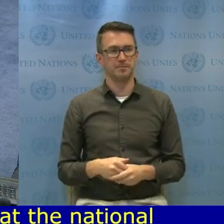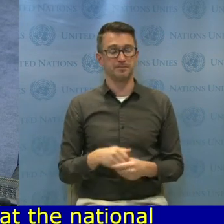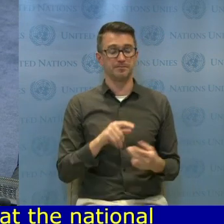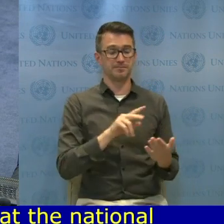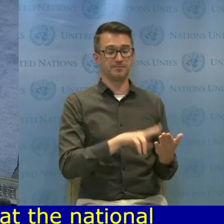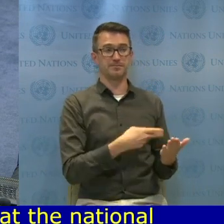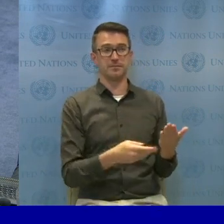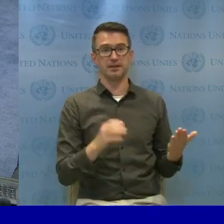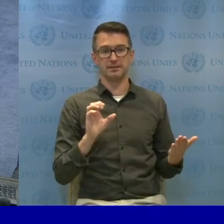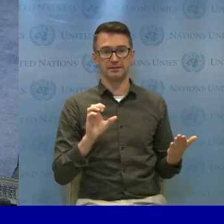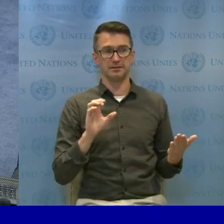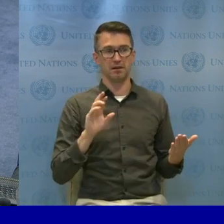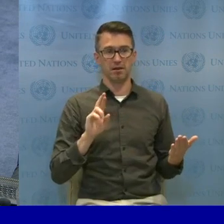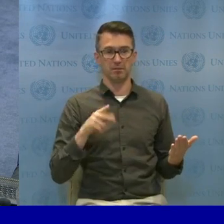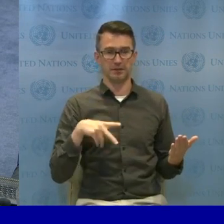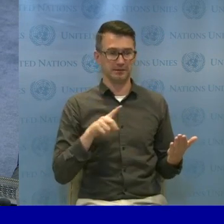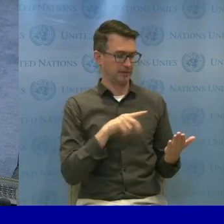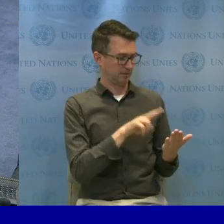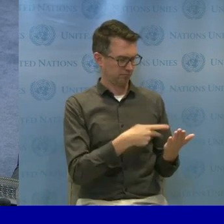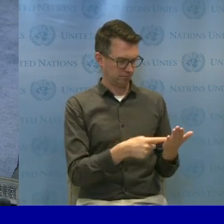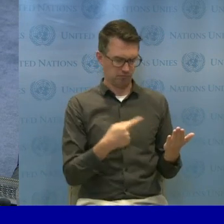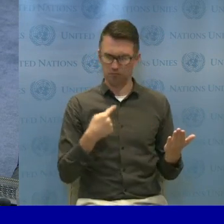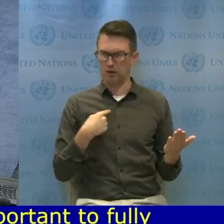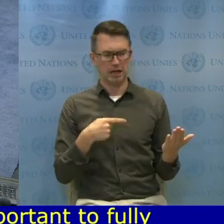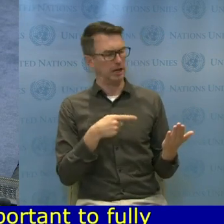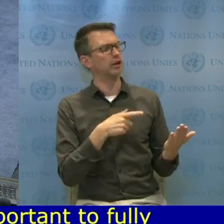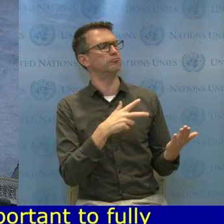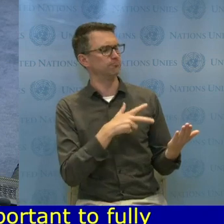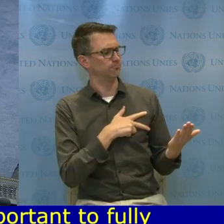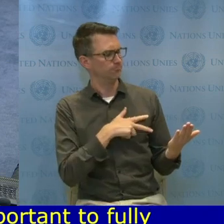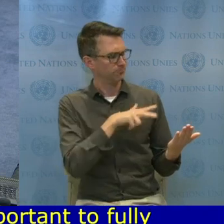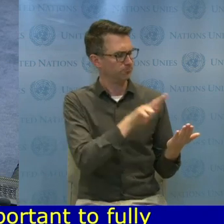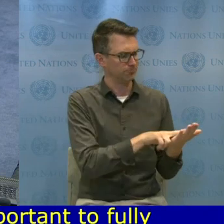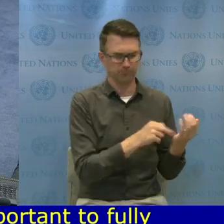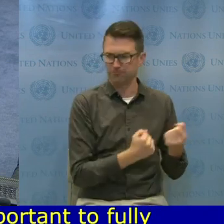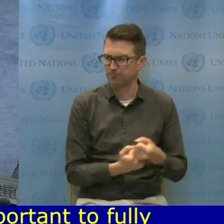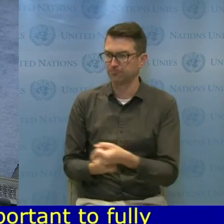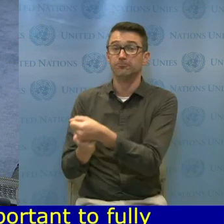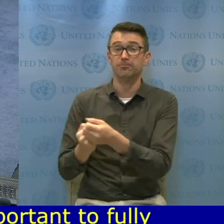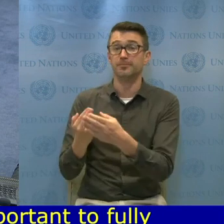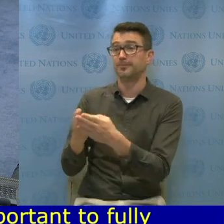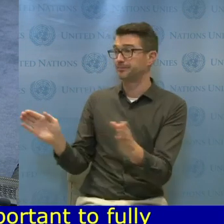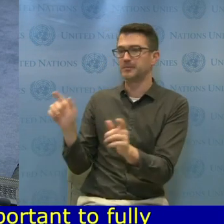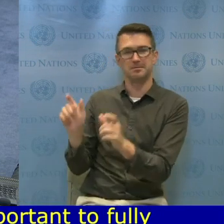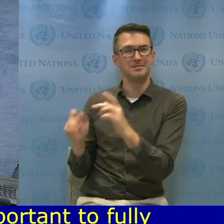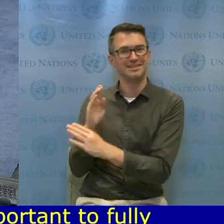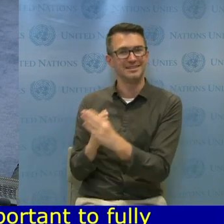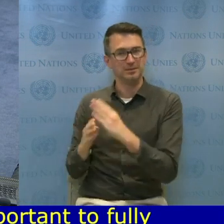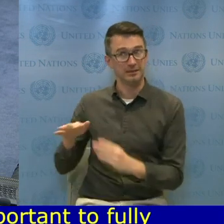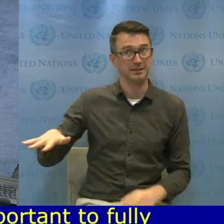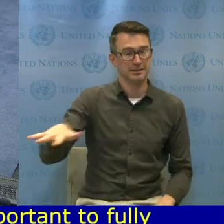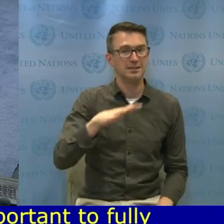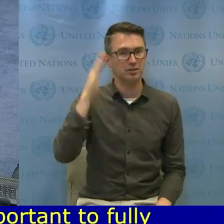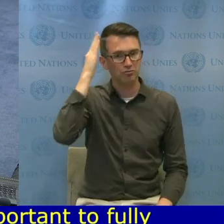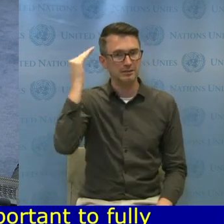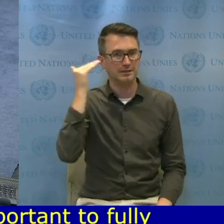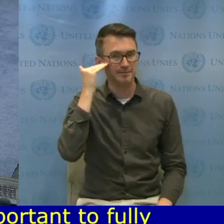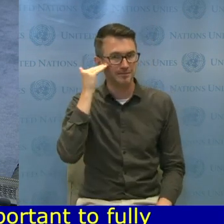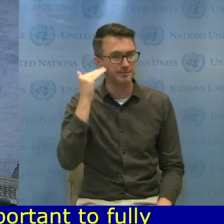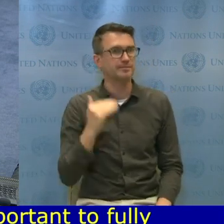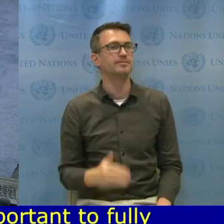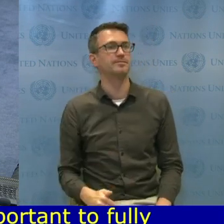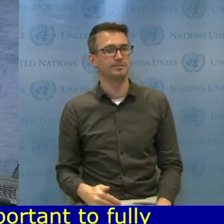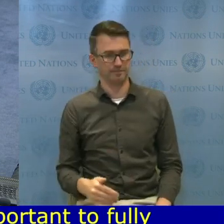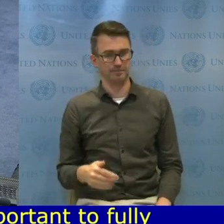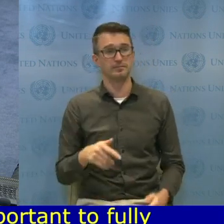of persons with disability. DPRK signed the CRPD in July 2013 and ratified it in